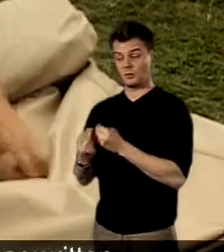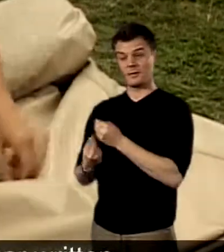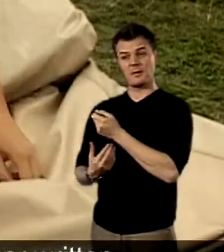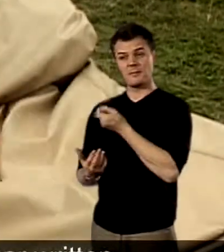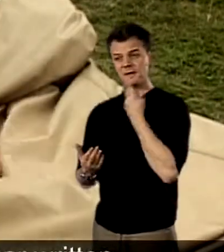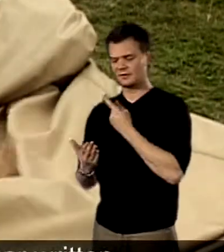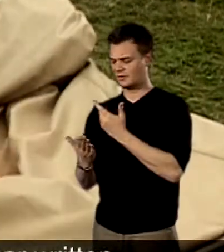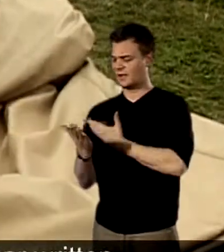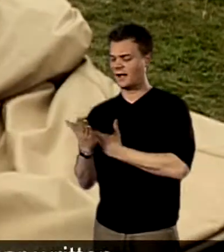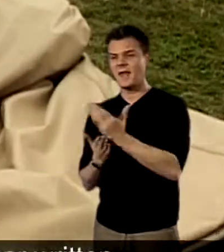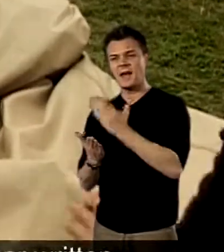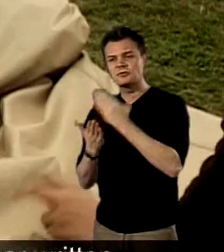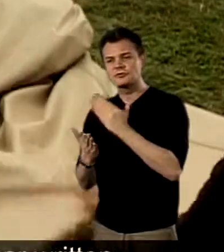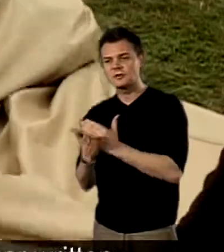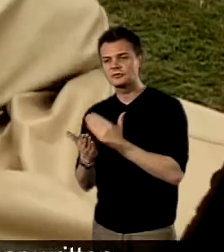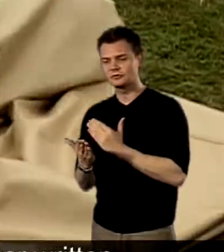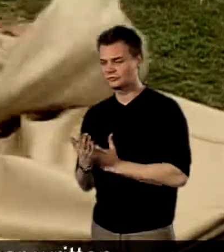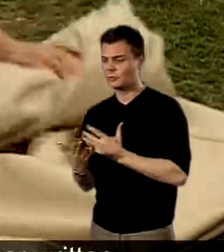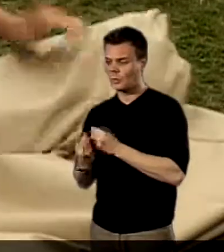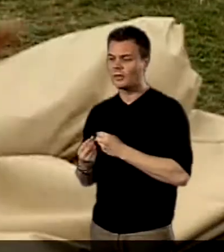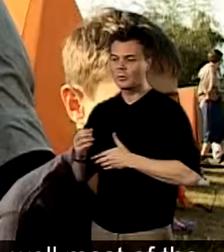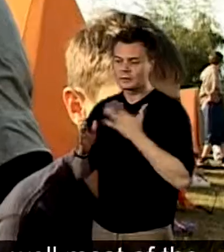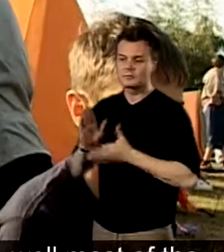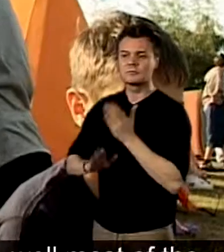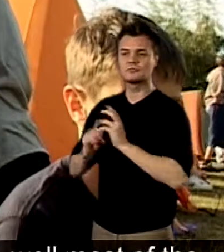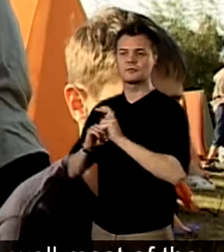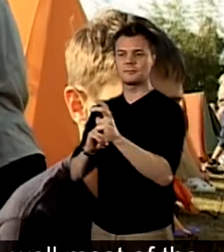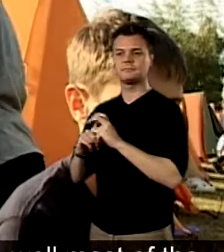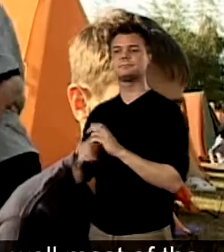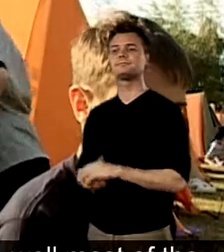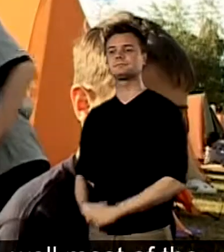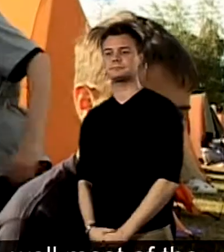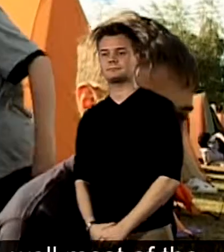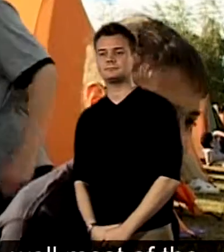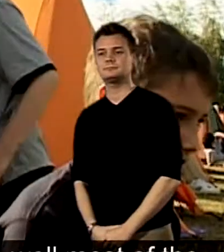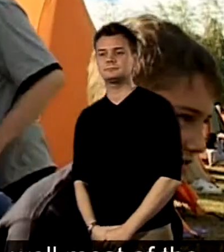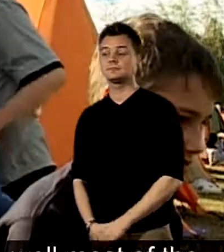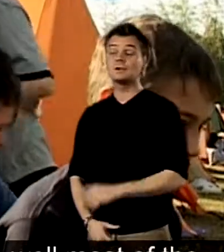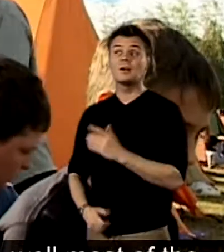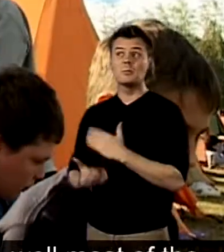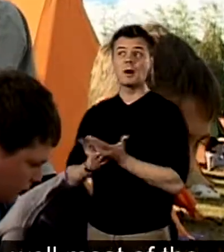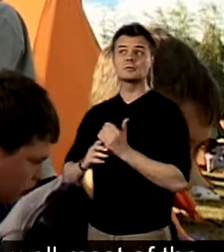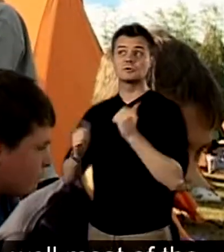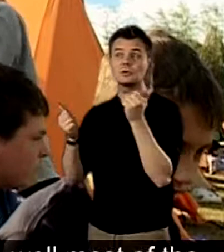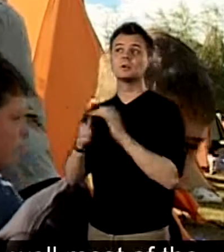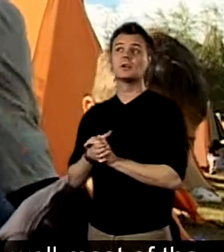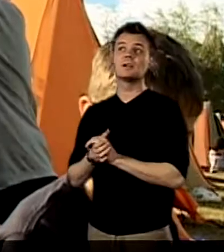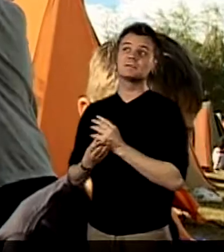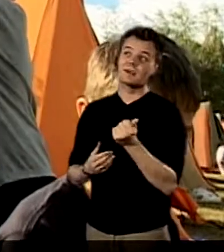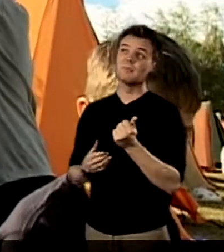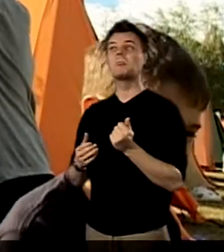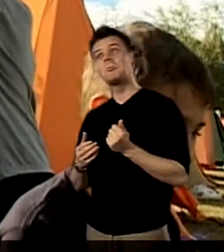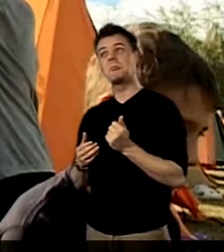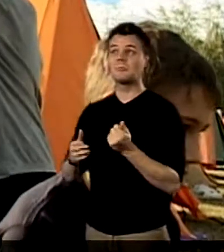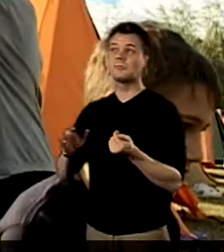written instructions are taken on all trips away. Well, parts of it have been good. Well, most of the parts have been good. Some bits have been